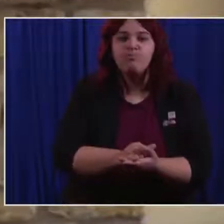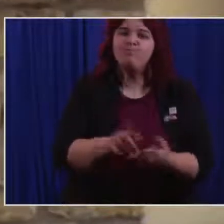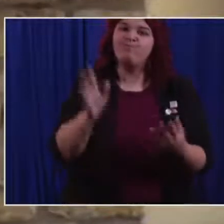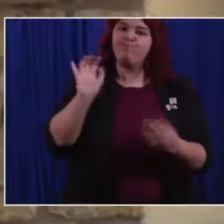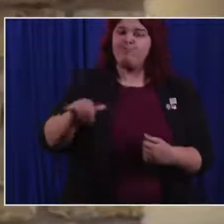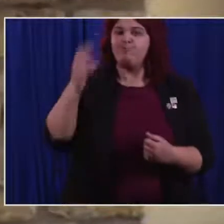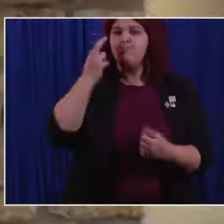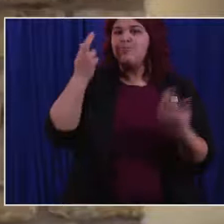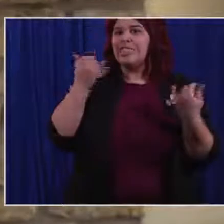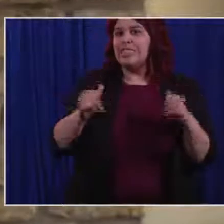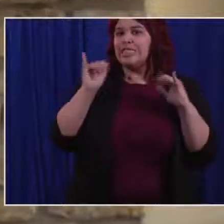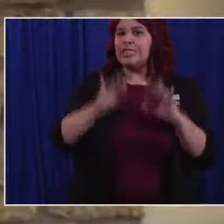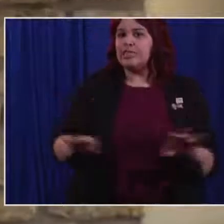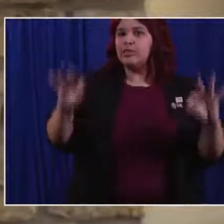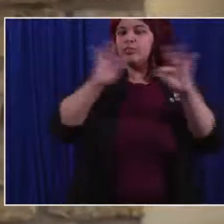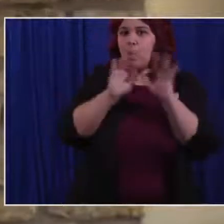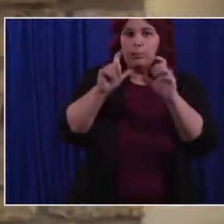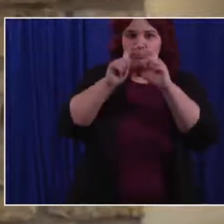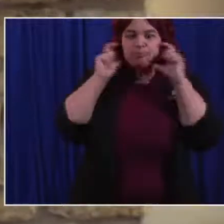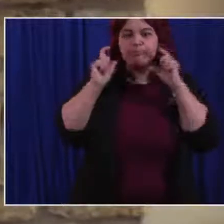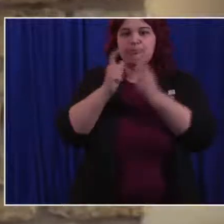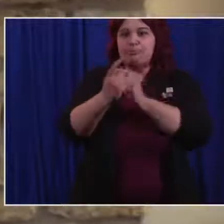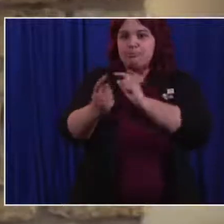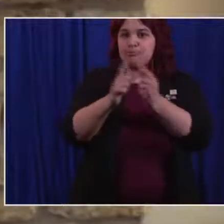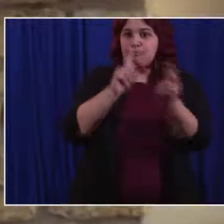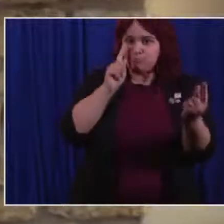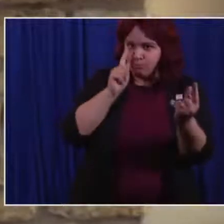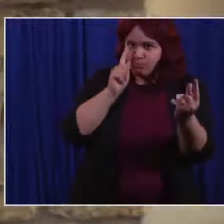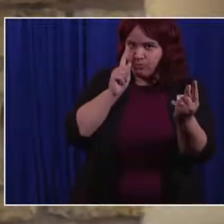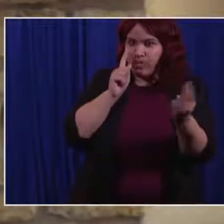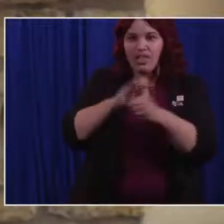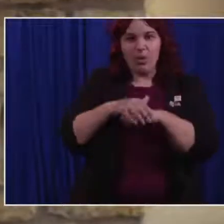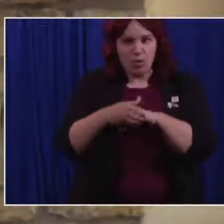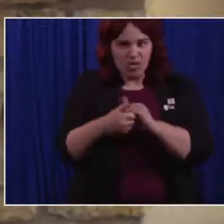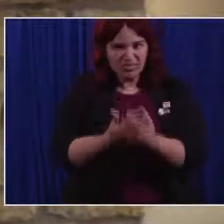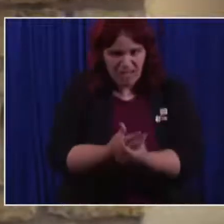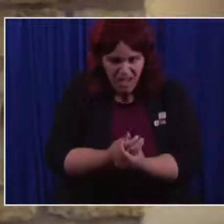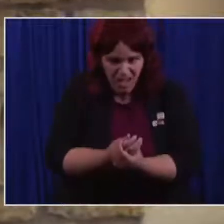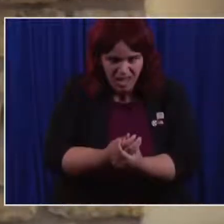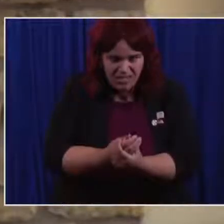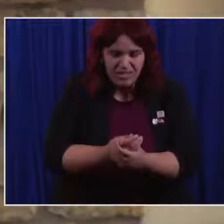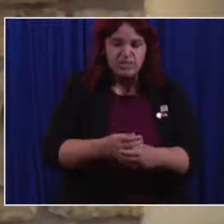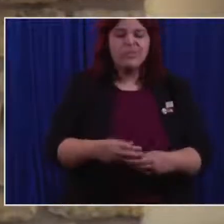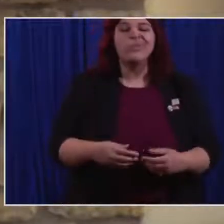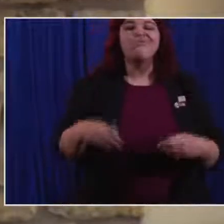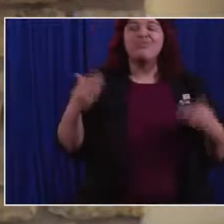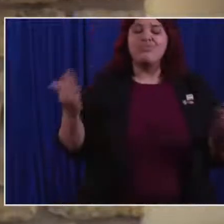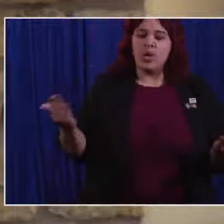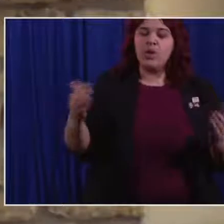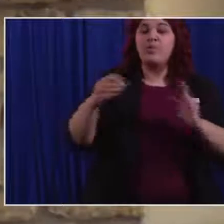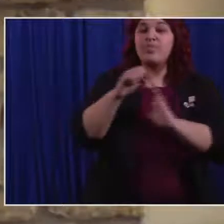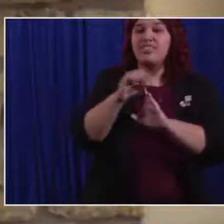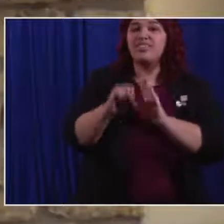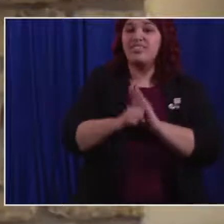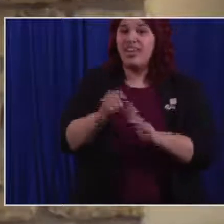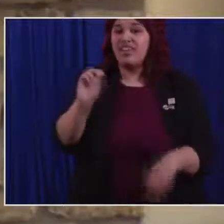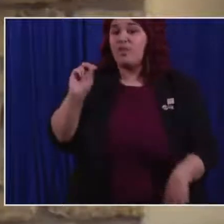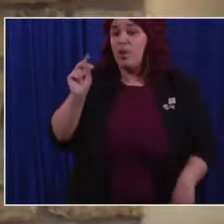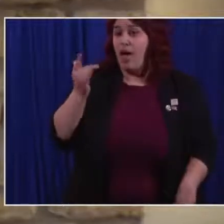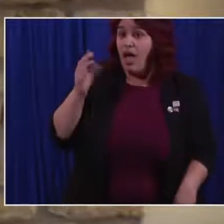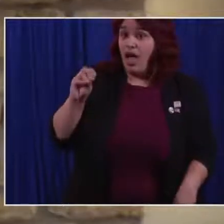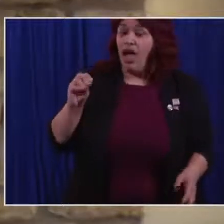vaccination as well as reinforcing Ohio's stance that we really need to see greater immunity